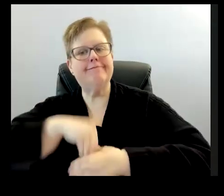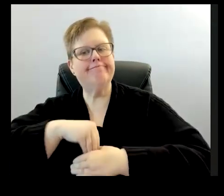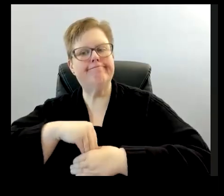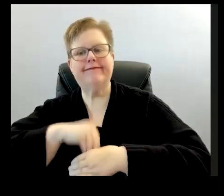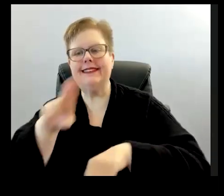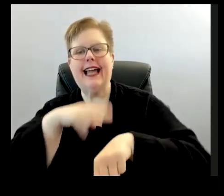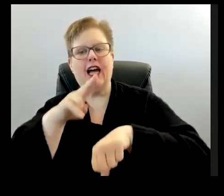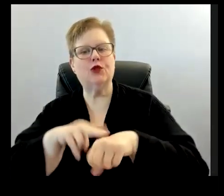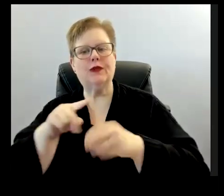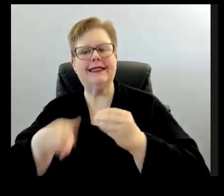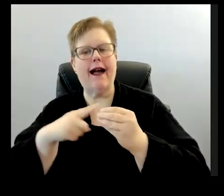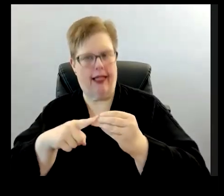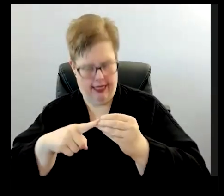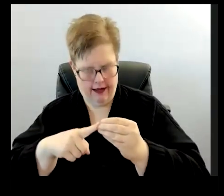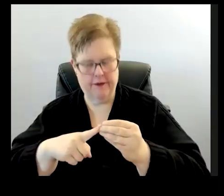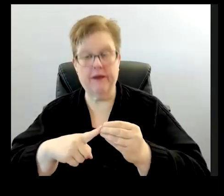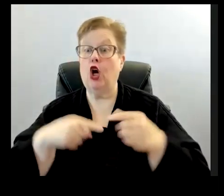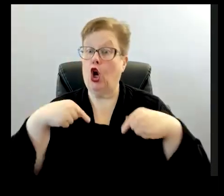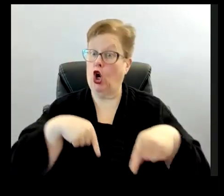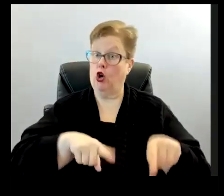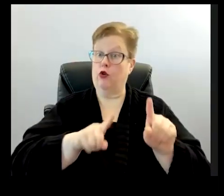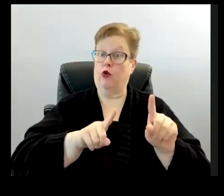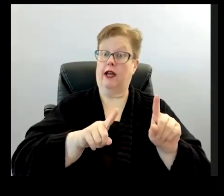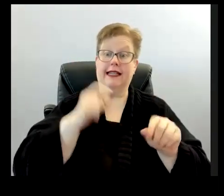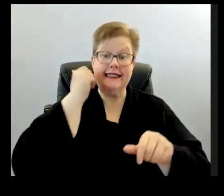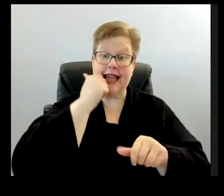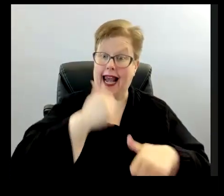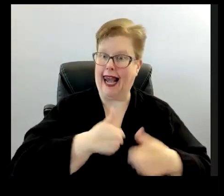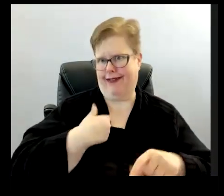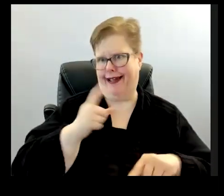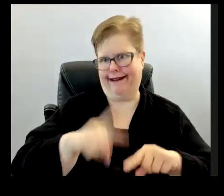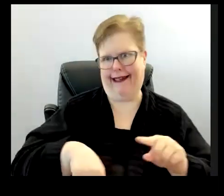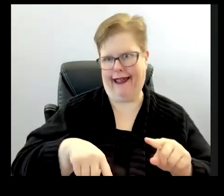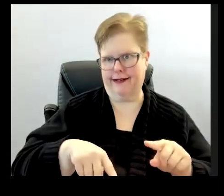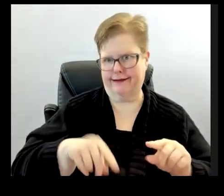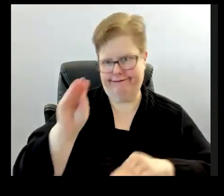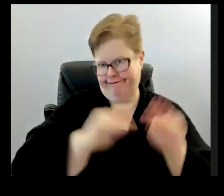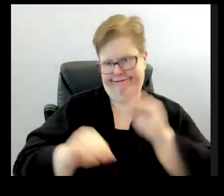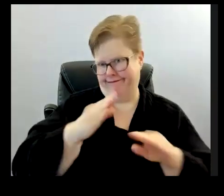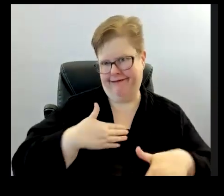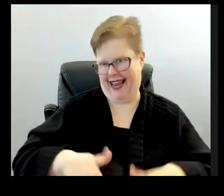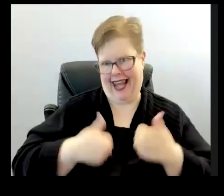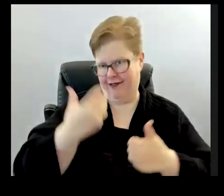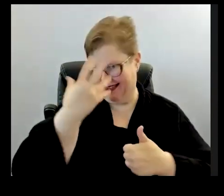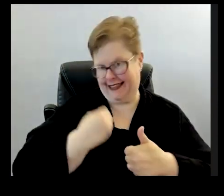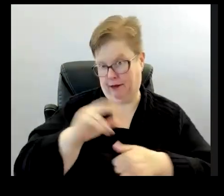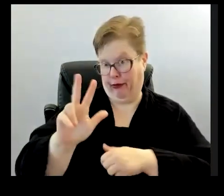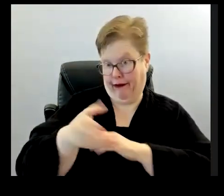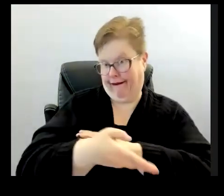cycle. Of course, during daily life, I can't organize my life around going to sleep at 3